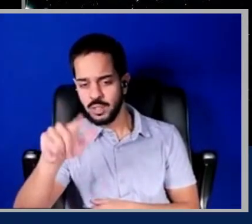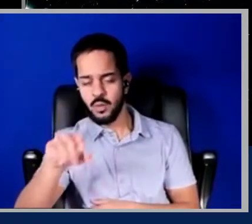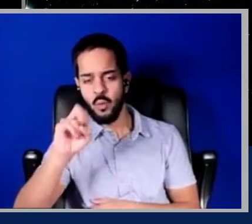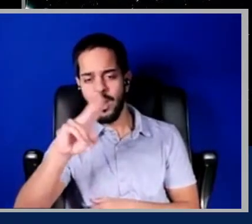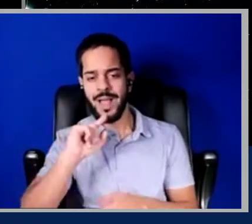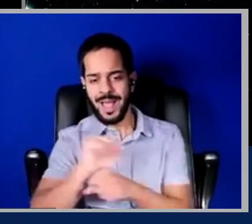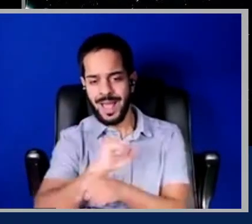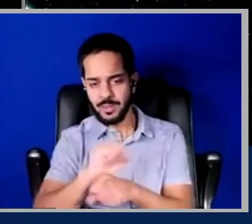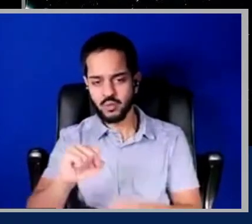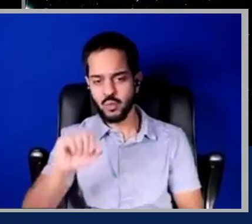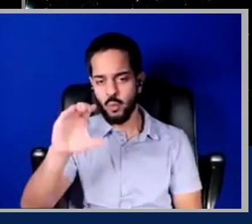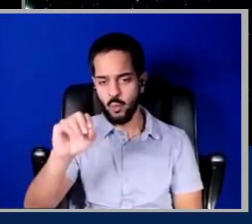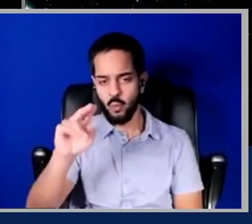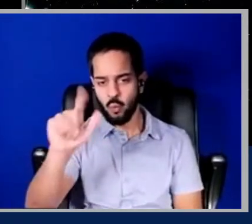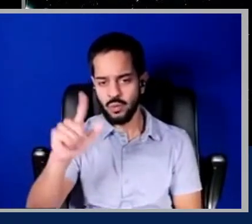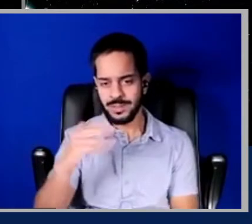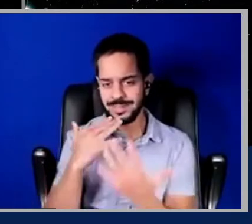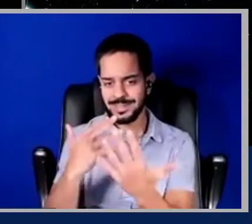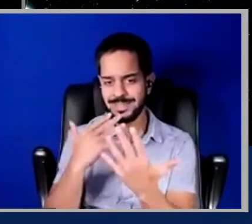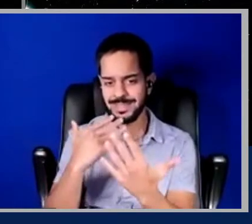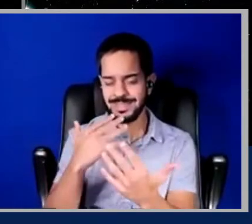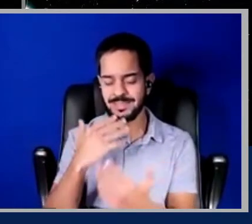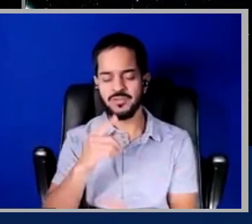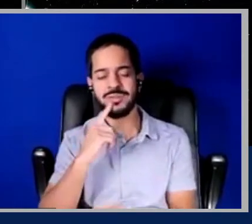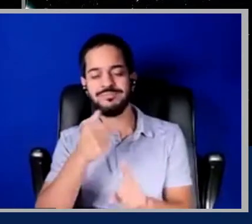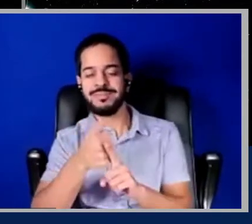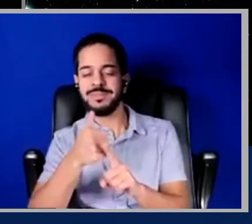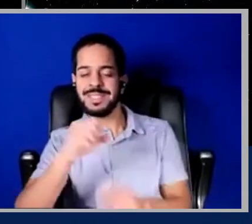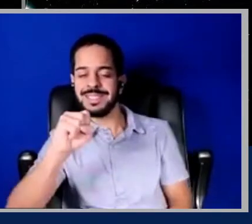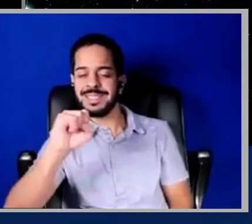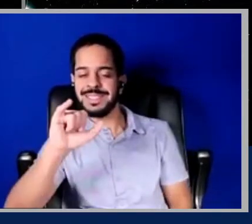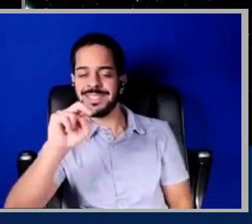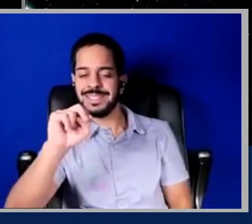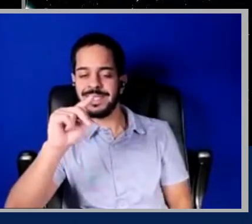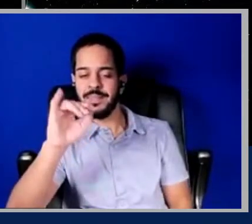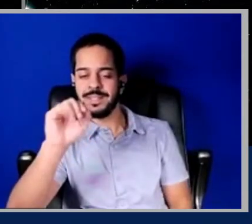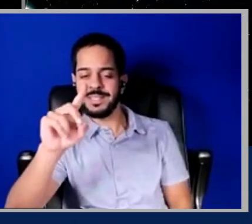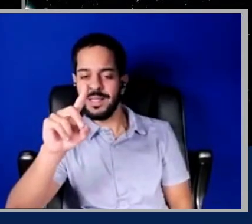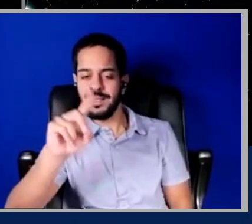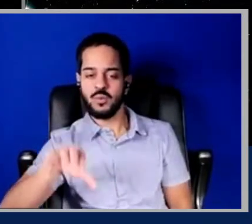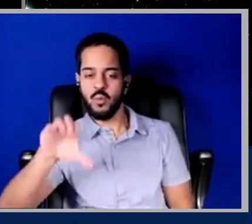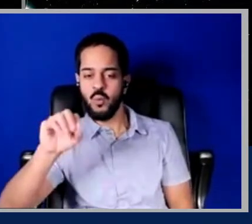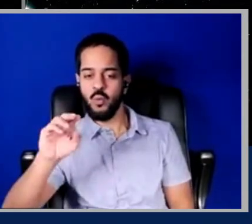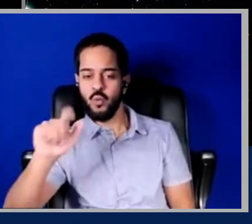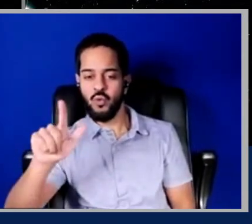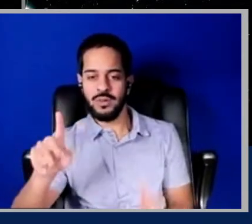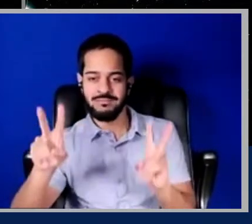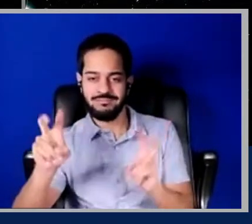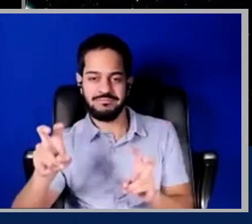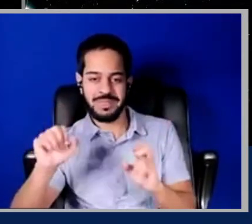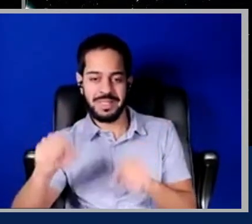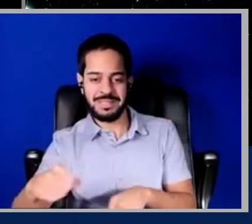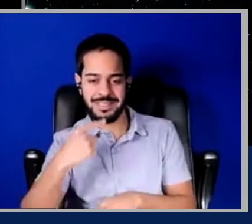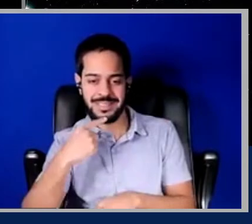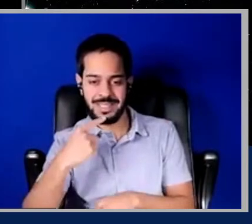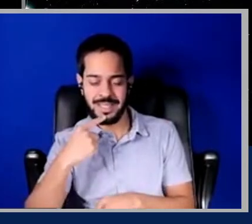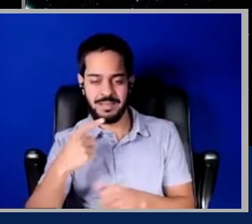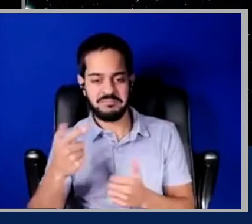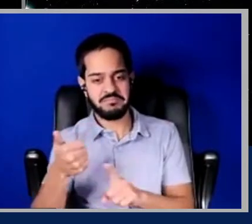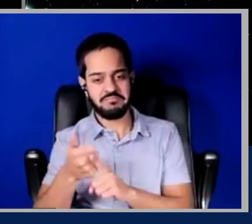singing? It's synthesized choral, I guess you would say, Yeah. Which is nice